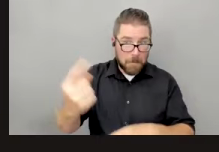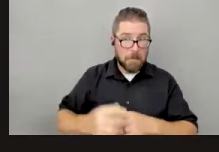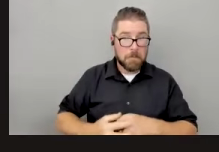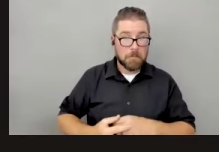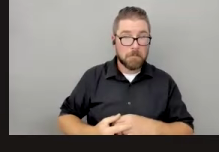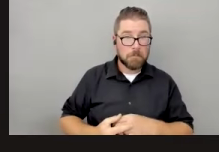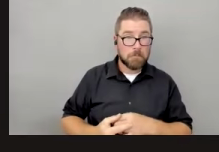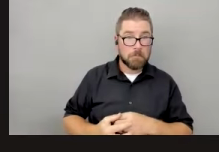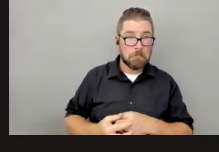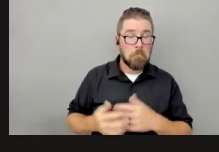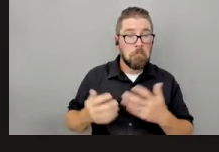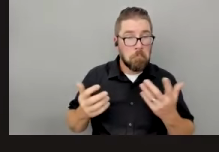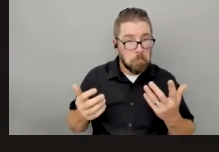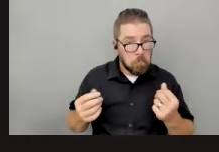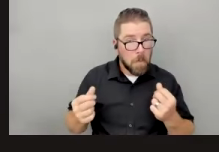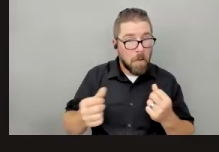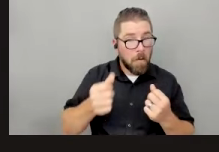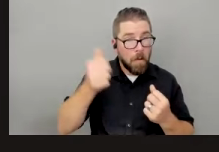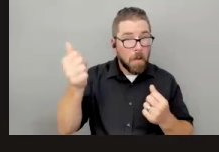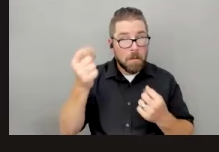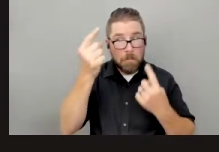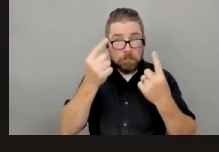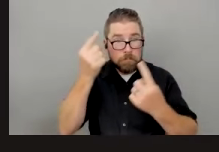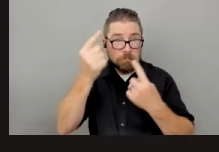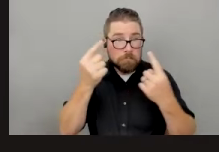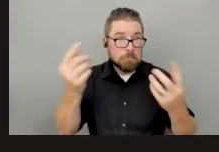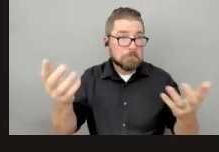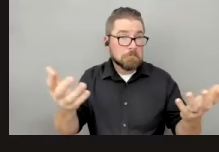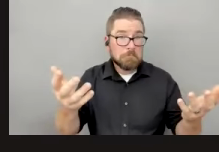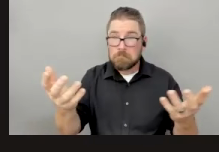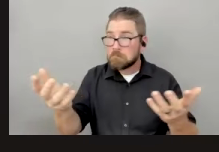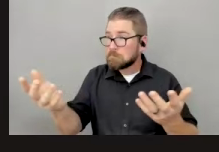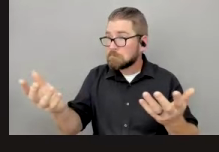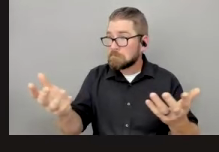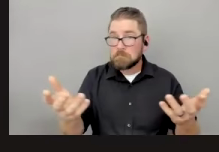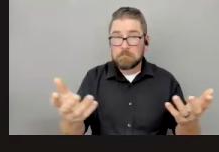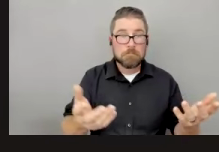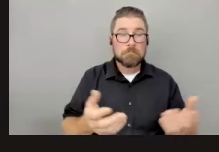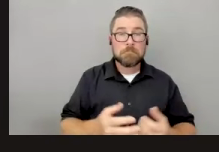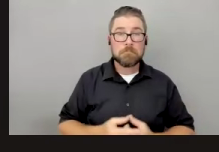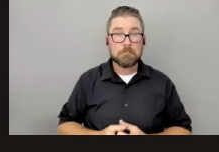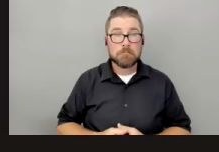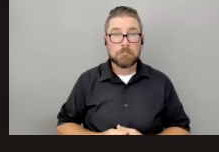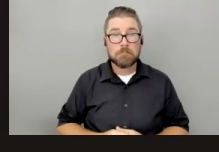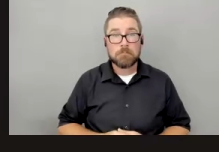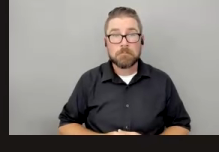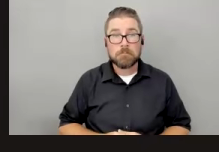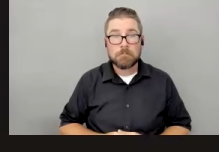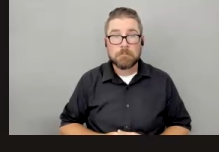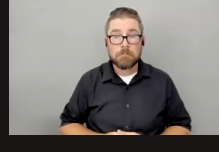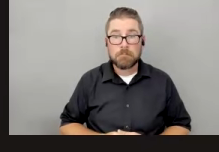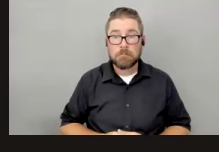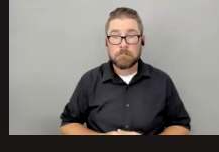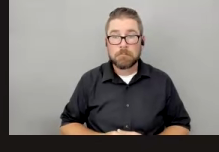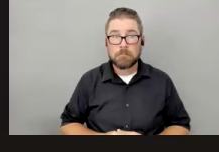Are there any other thoughts out there? Well, I would think